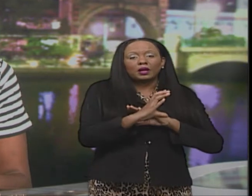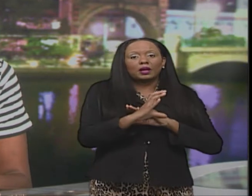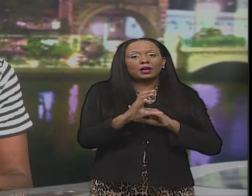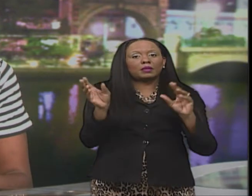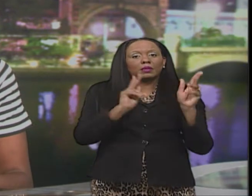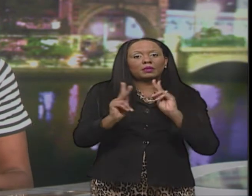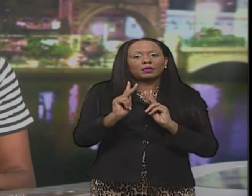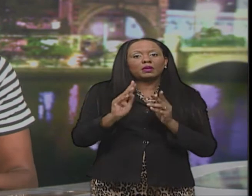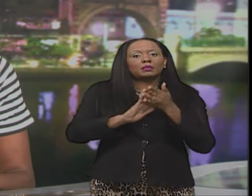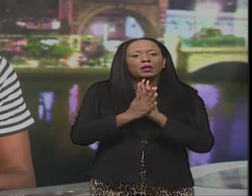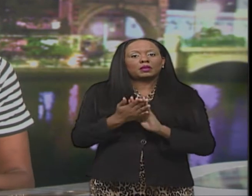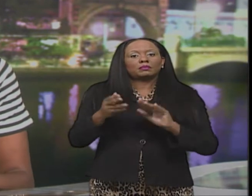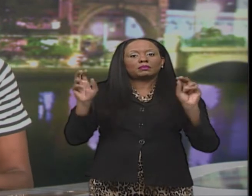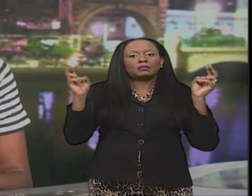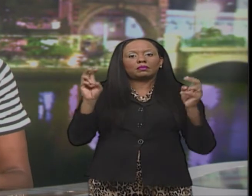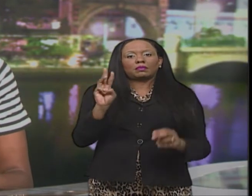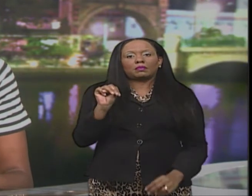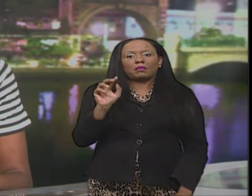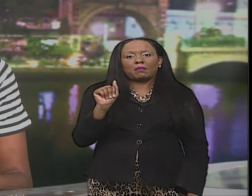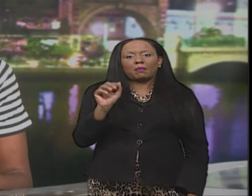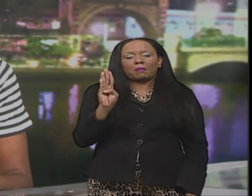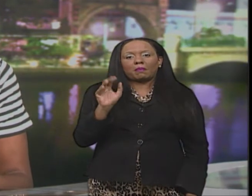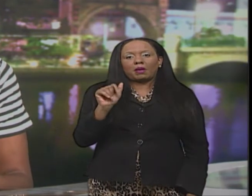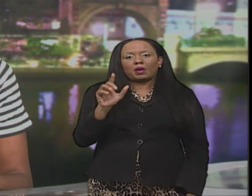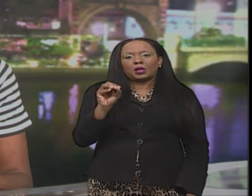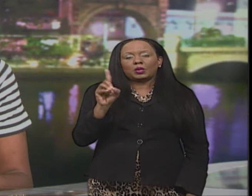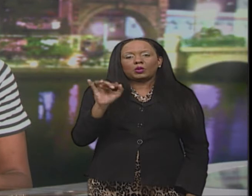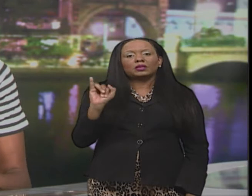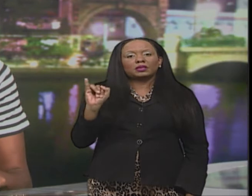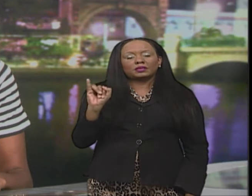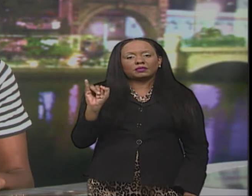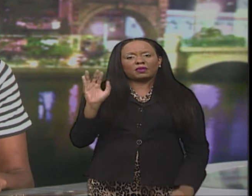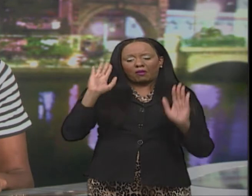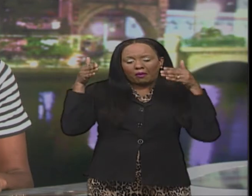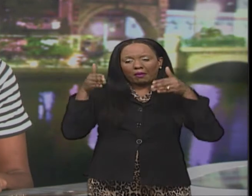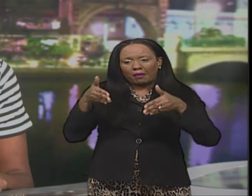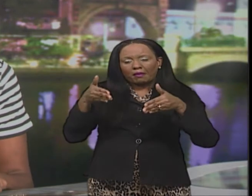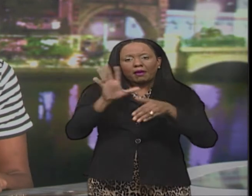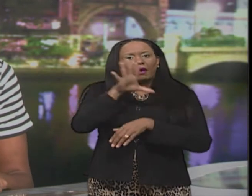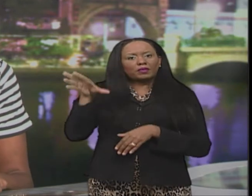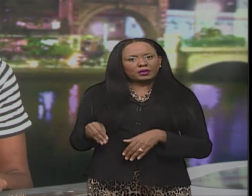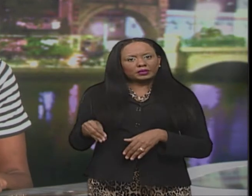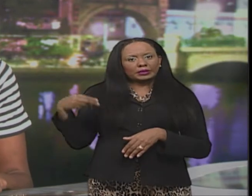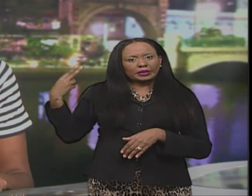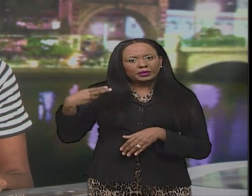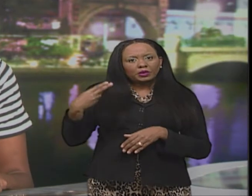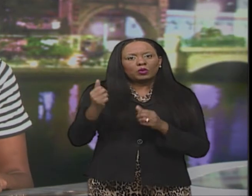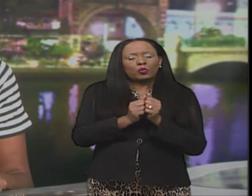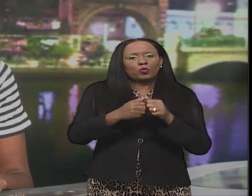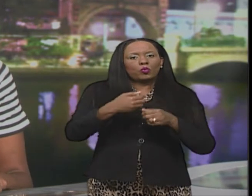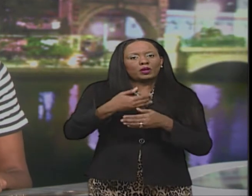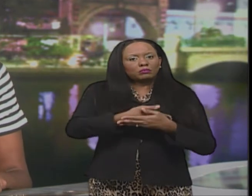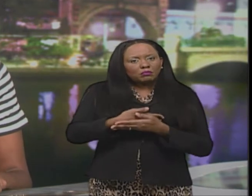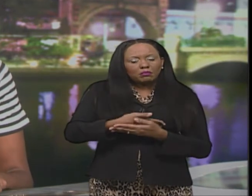become Mabalosi, who will foster Afrocentric awareness and culture at the nursery, primary, secondary and